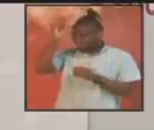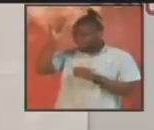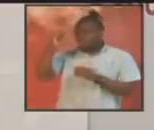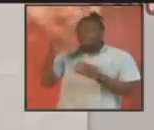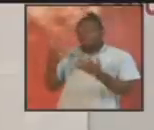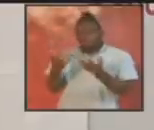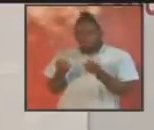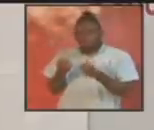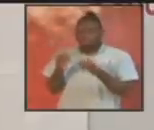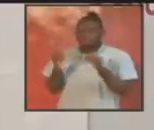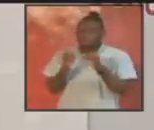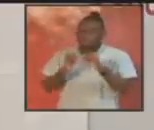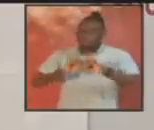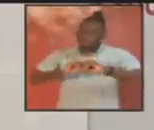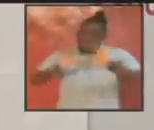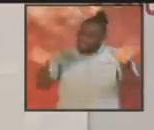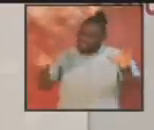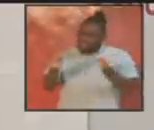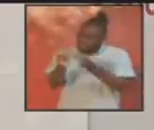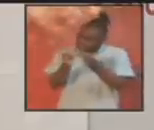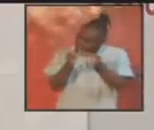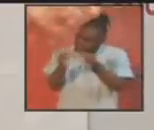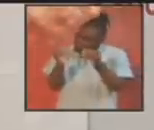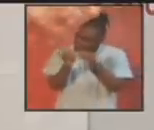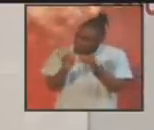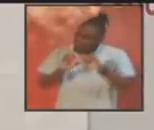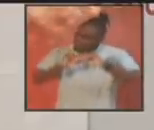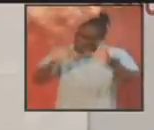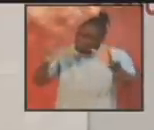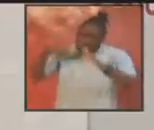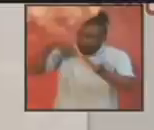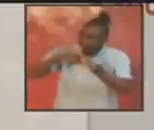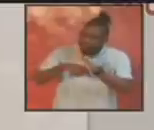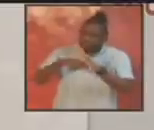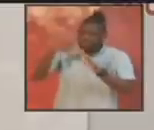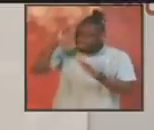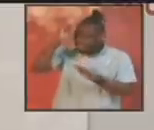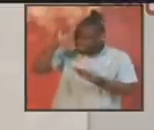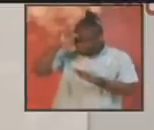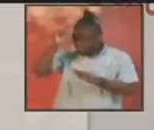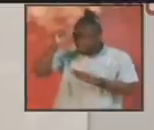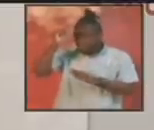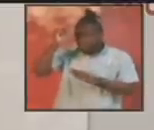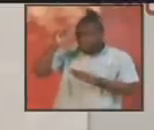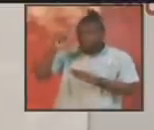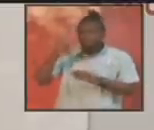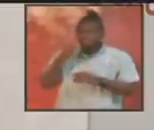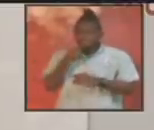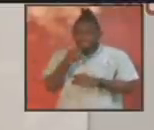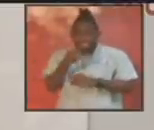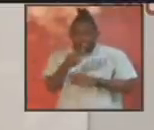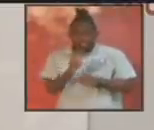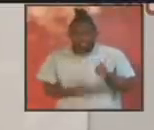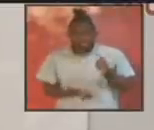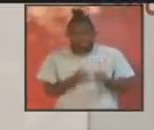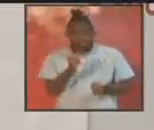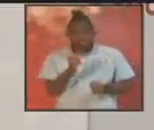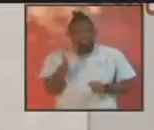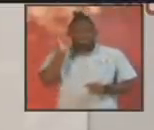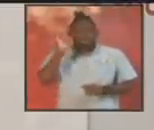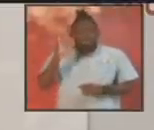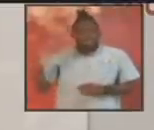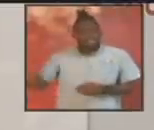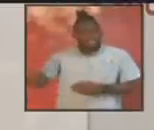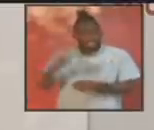clear that the government of India has indicated to us that they will take all